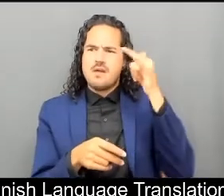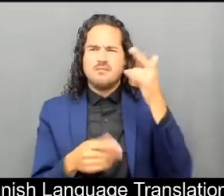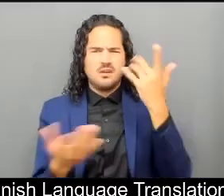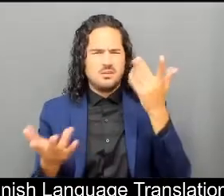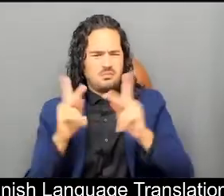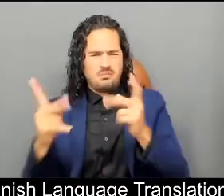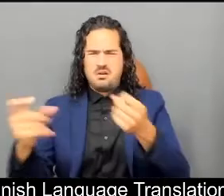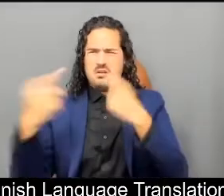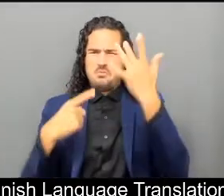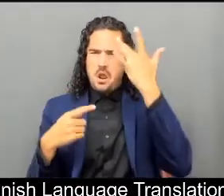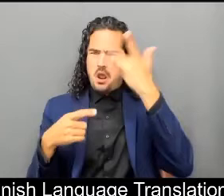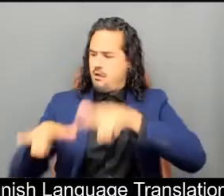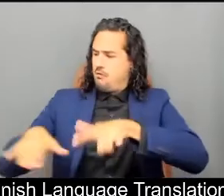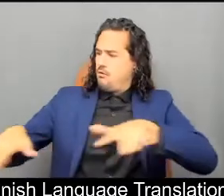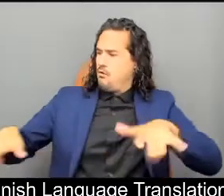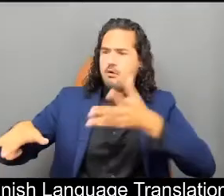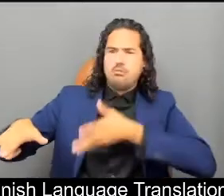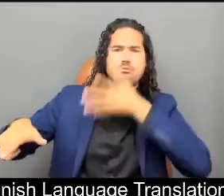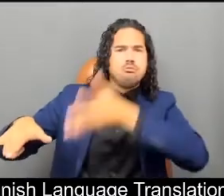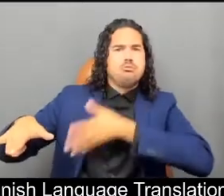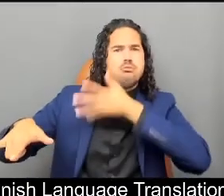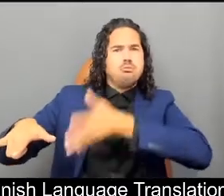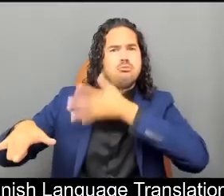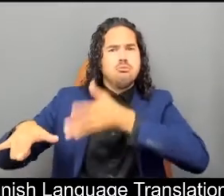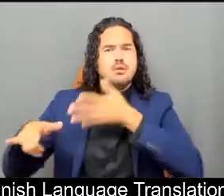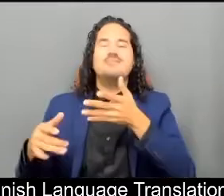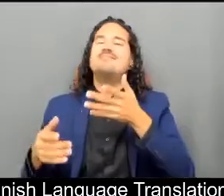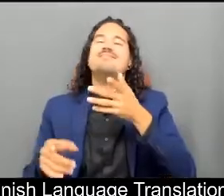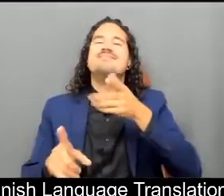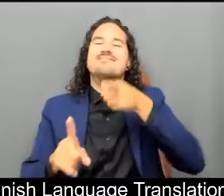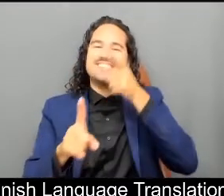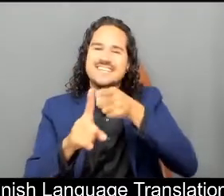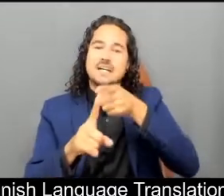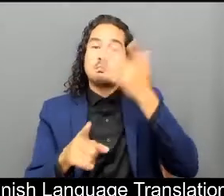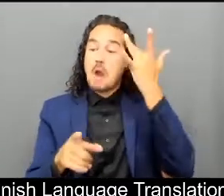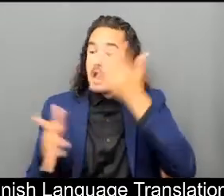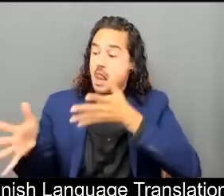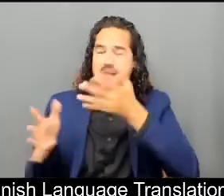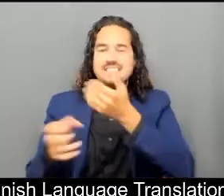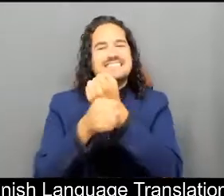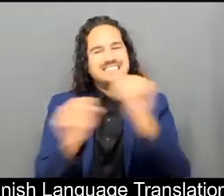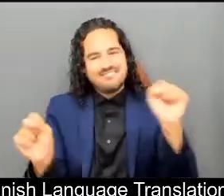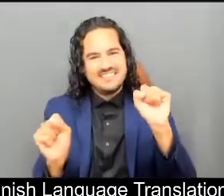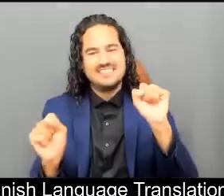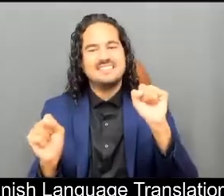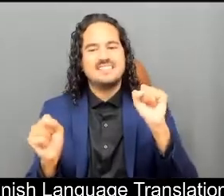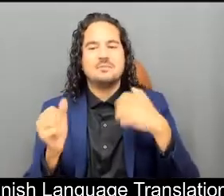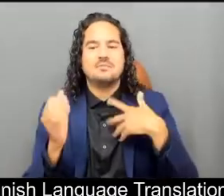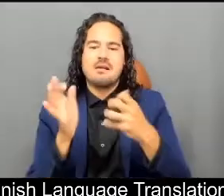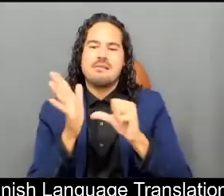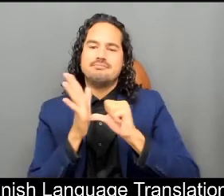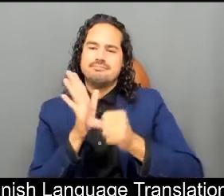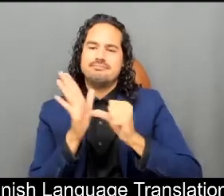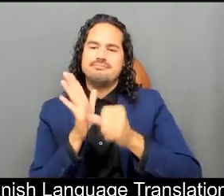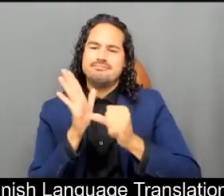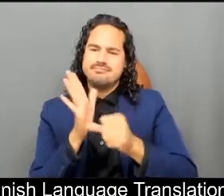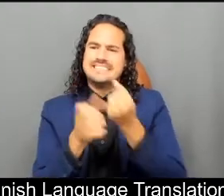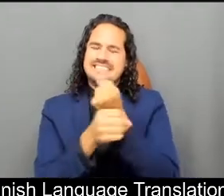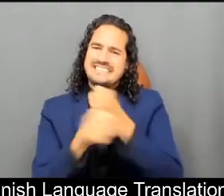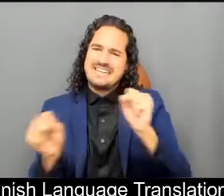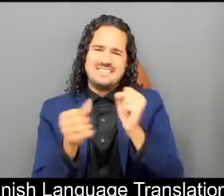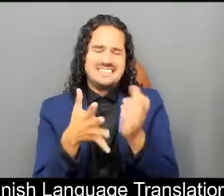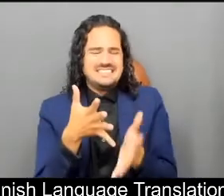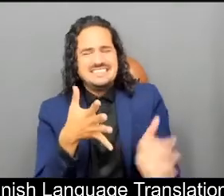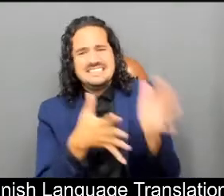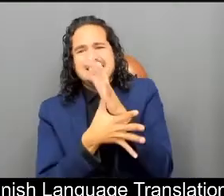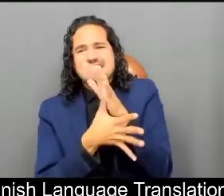where the safety part comes in. My job is to make sure that we are utilizing the safe protocols that we have in place. So we do